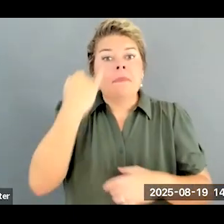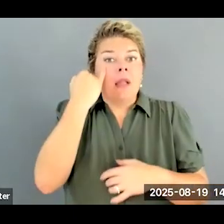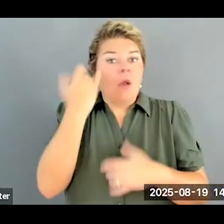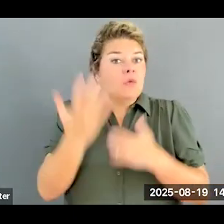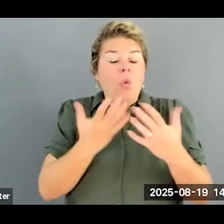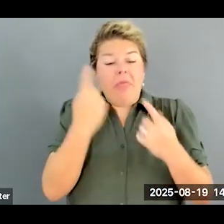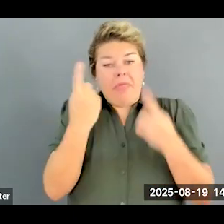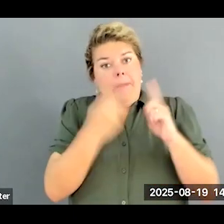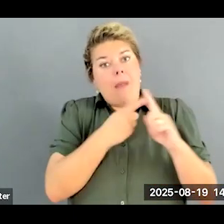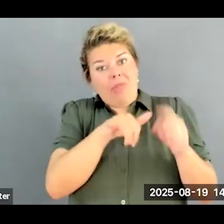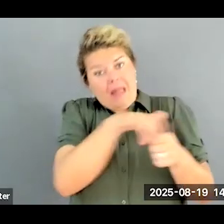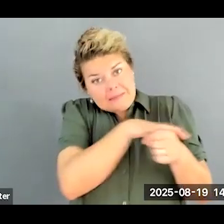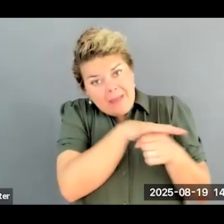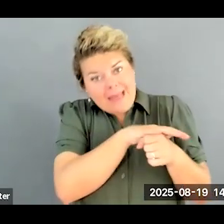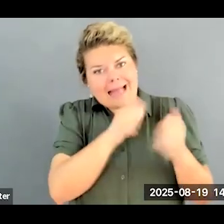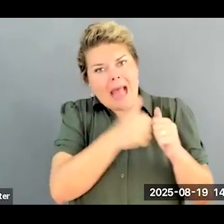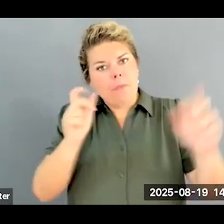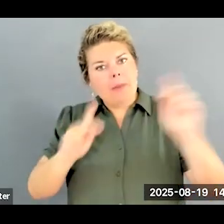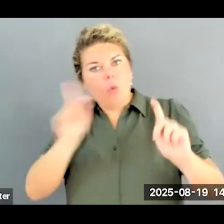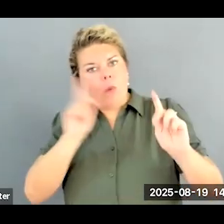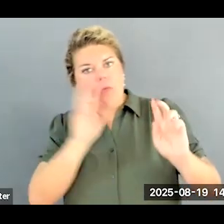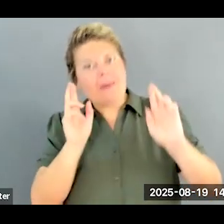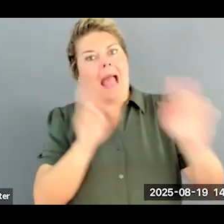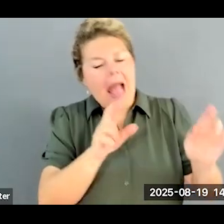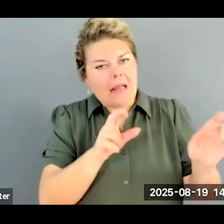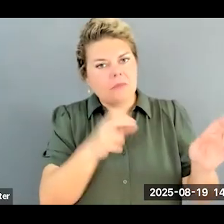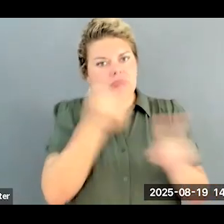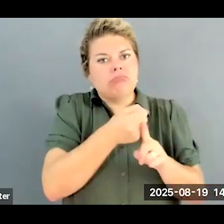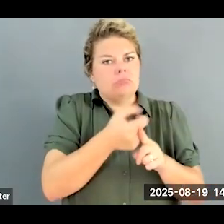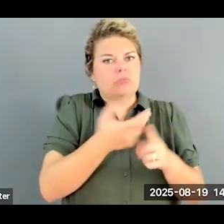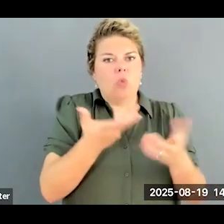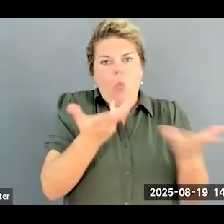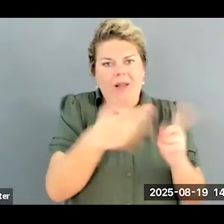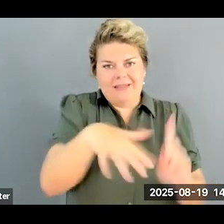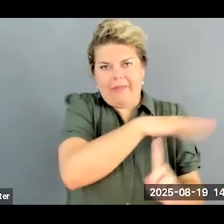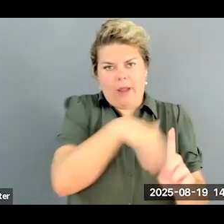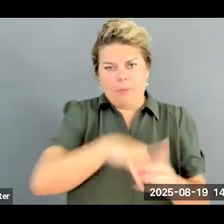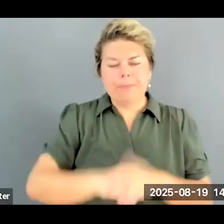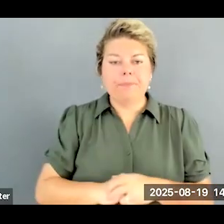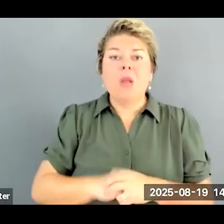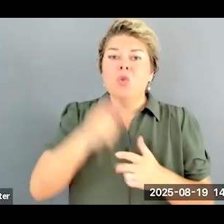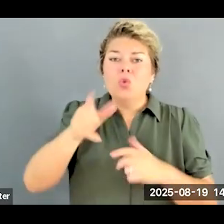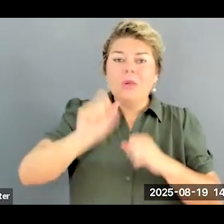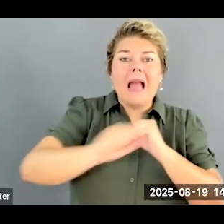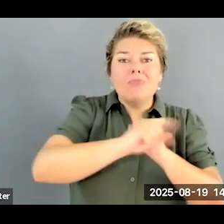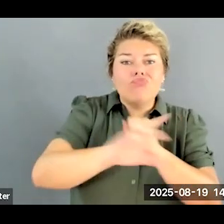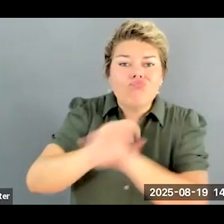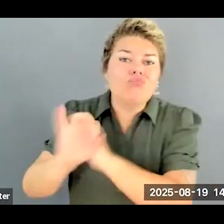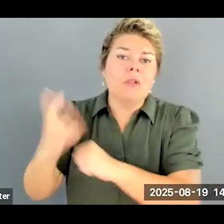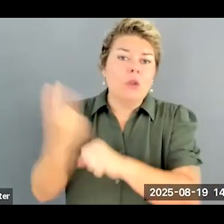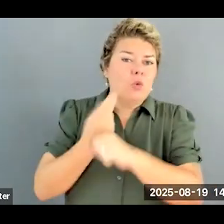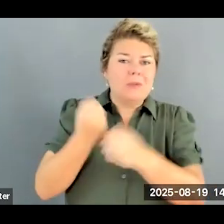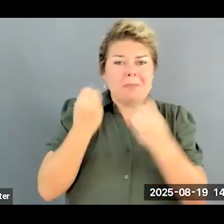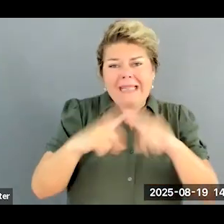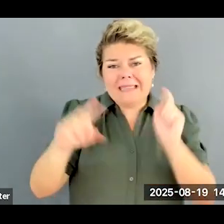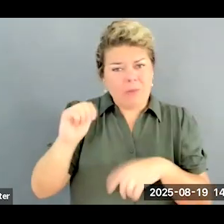that space and how people may react to what is present. You can promote and advertise using a variety of